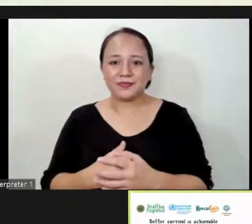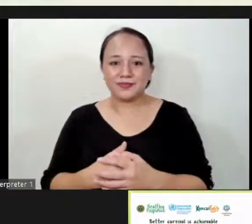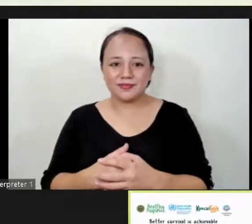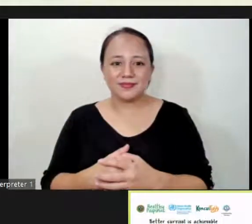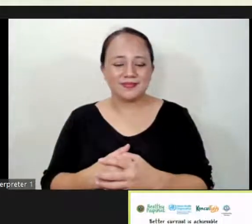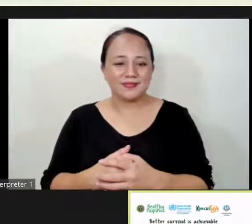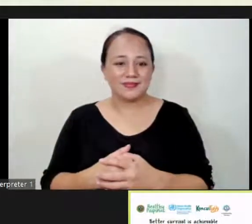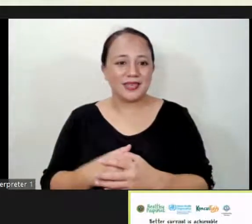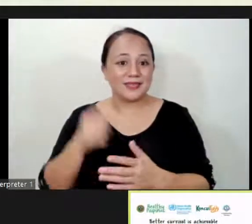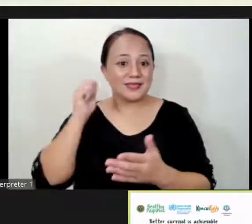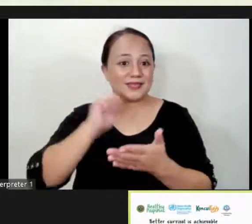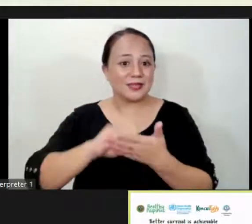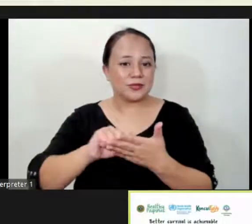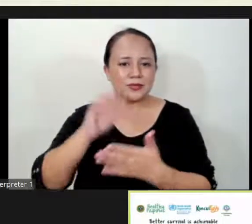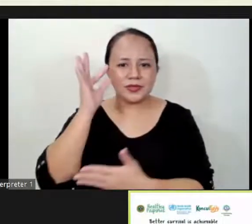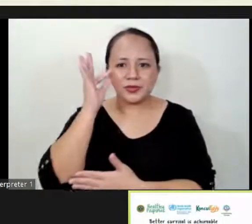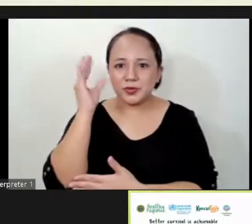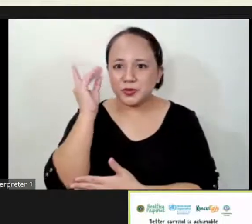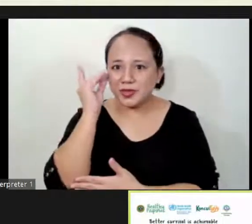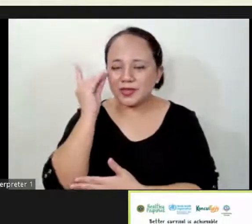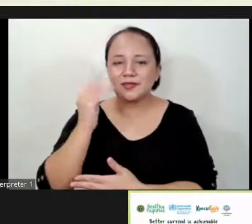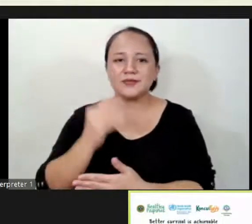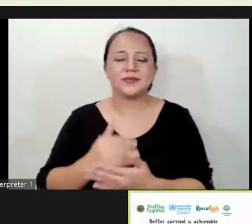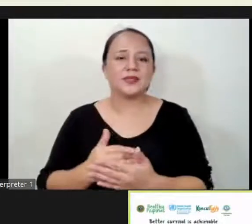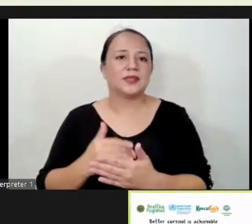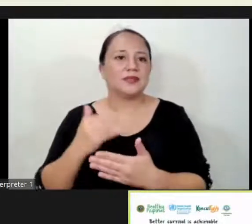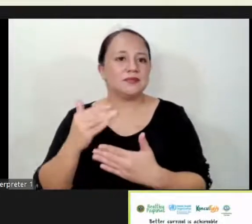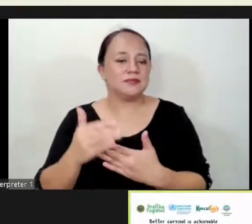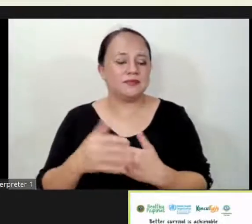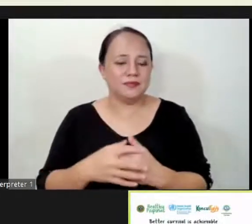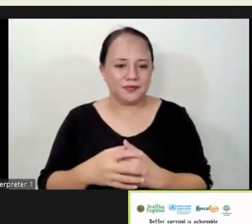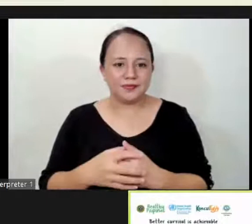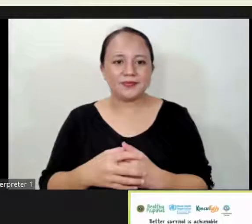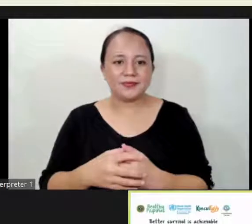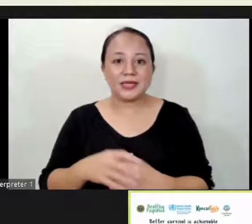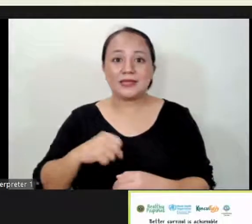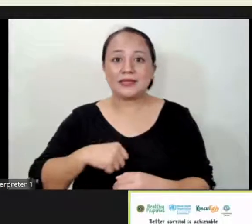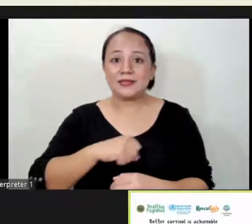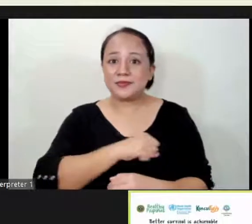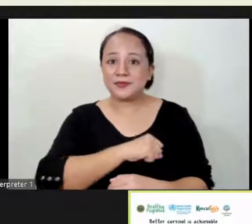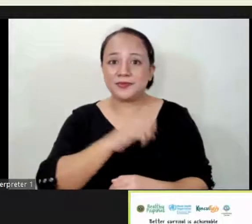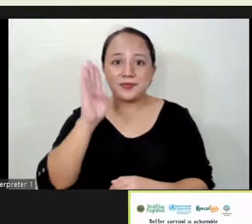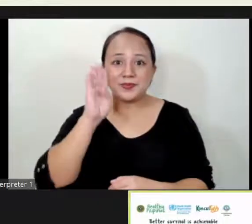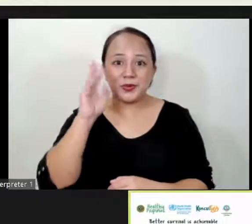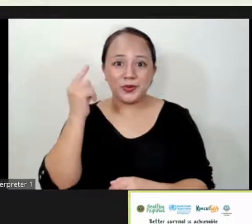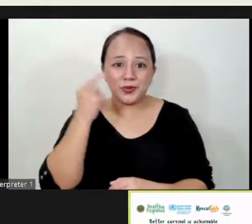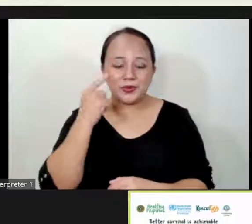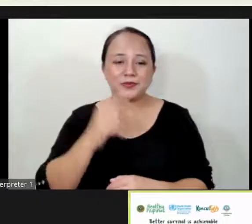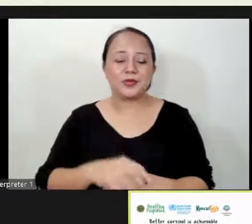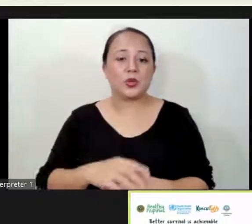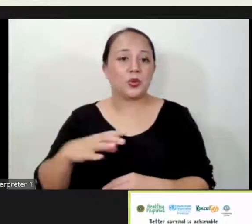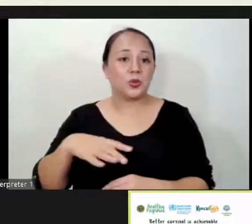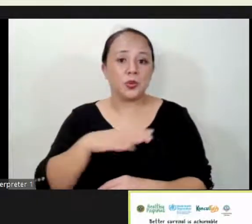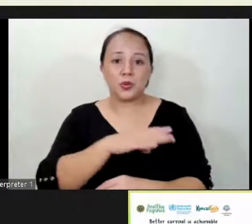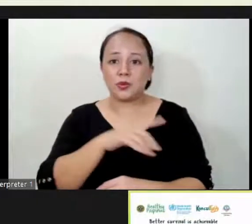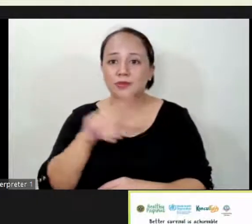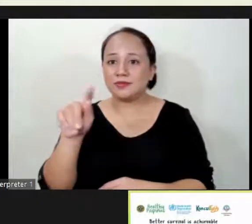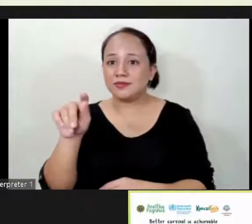Secretary Duque to Senator Go, to Congresswoman